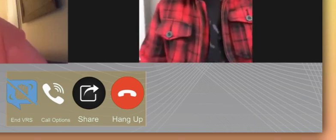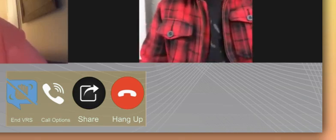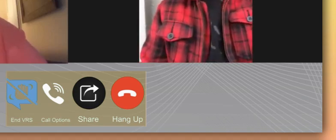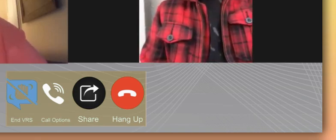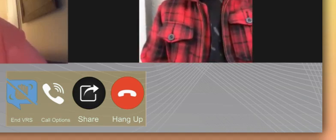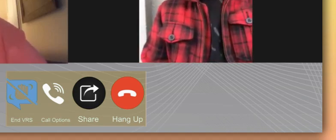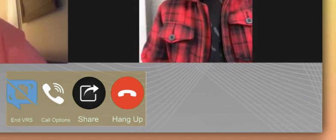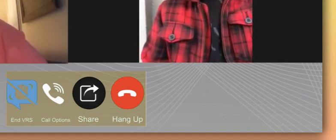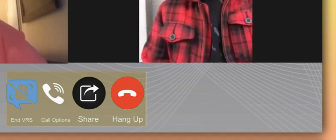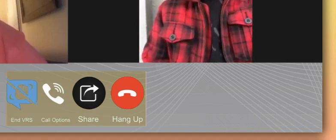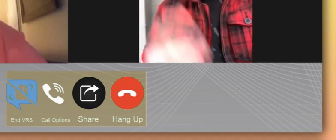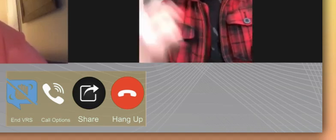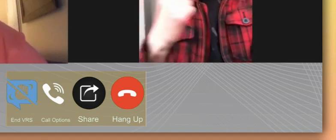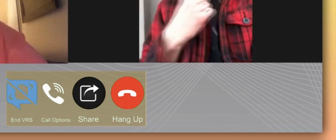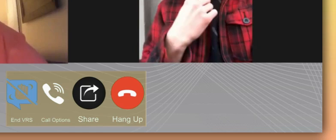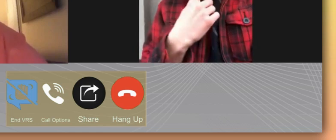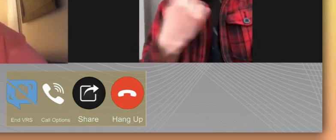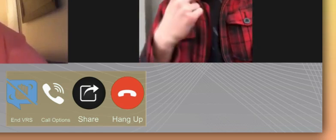Jose left.